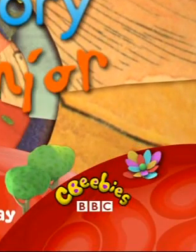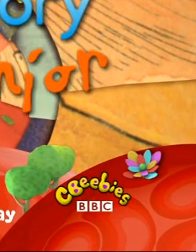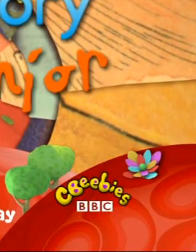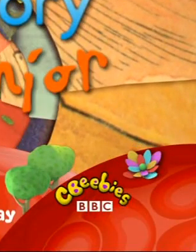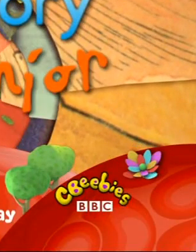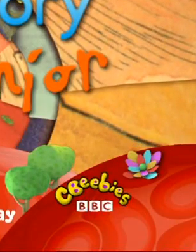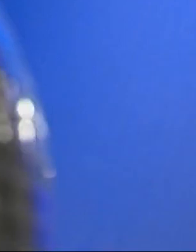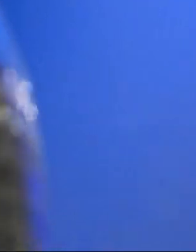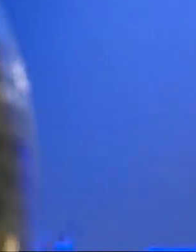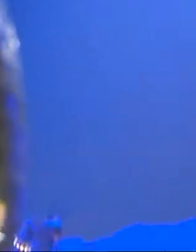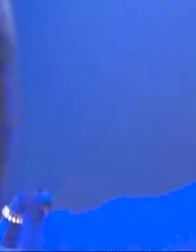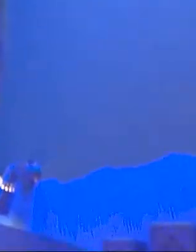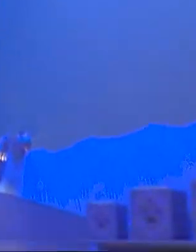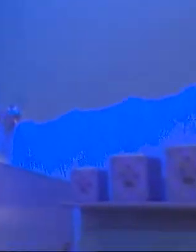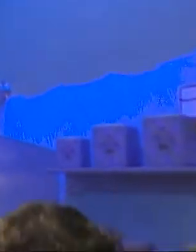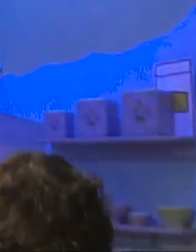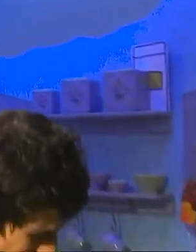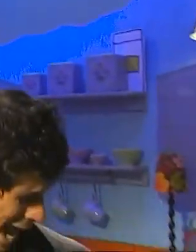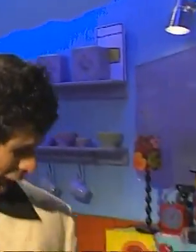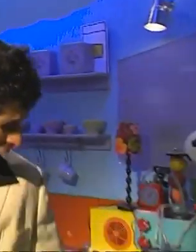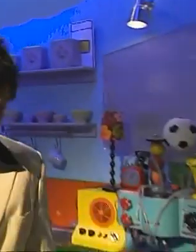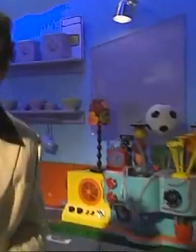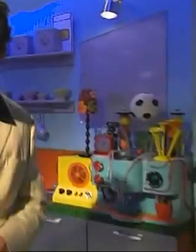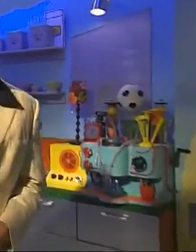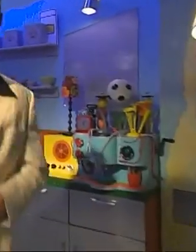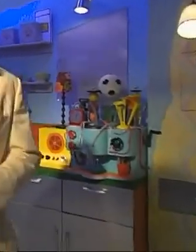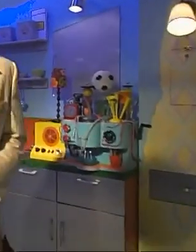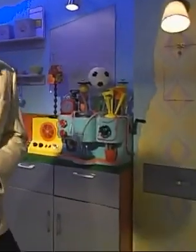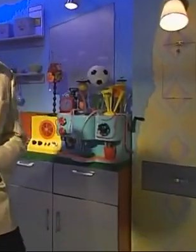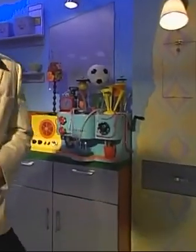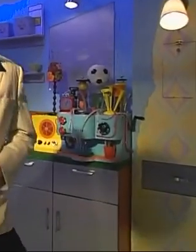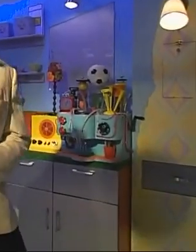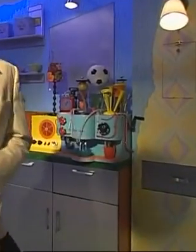Oh, yeah.